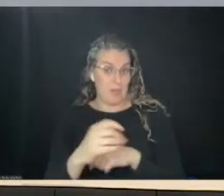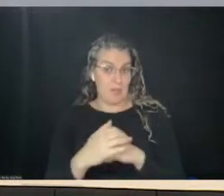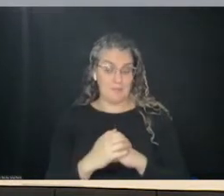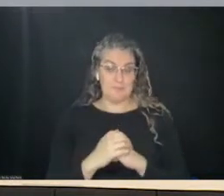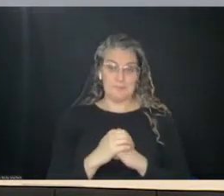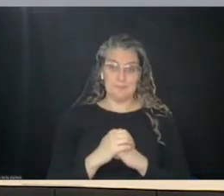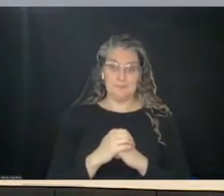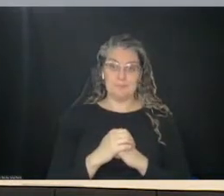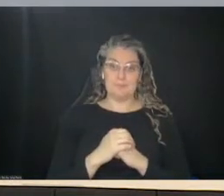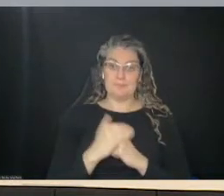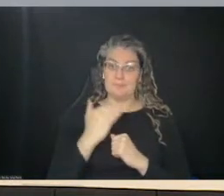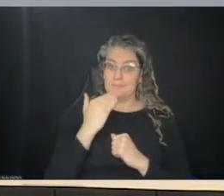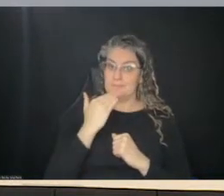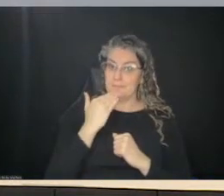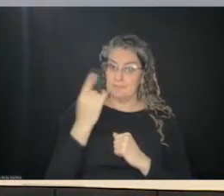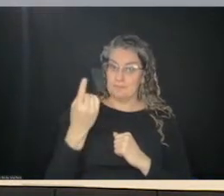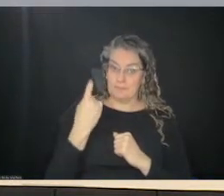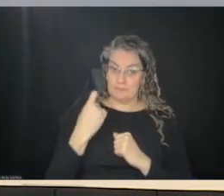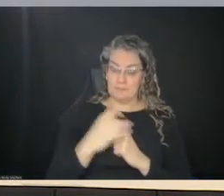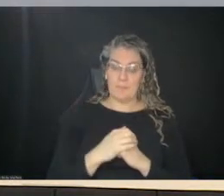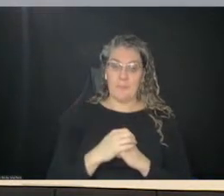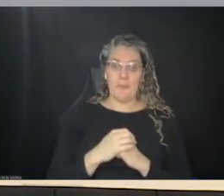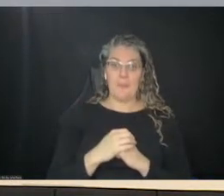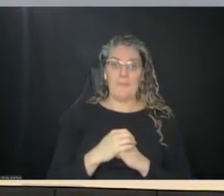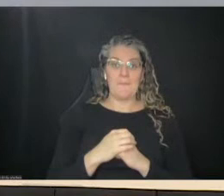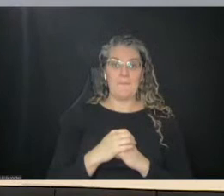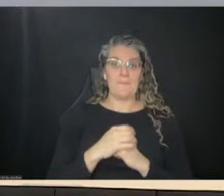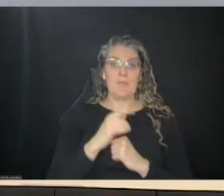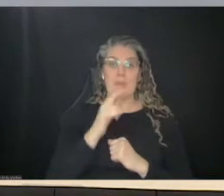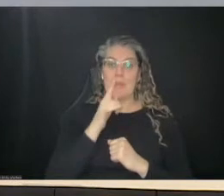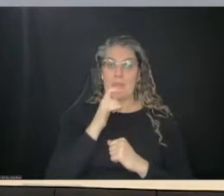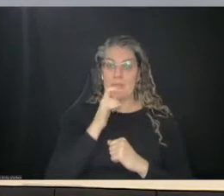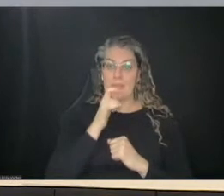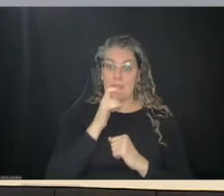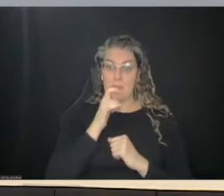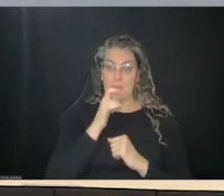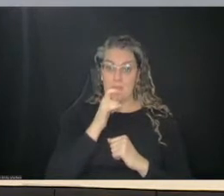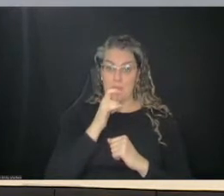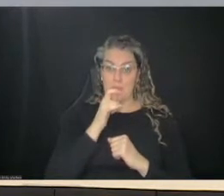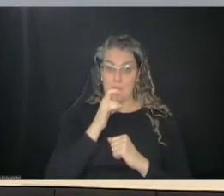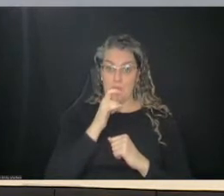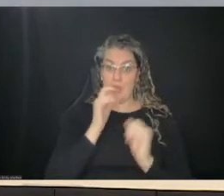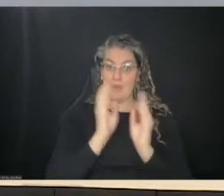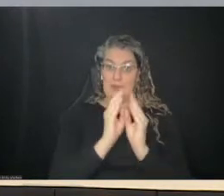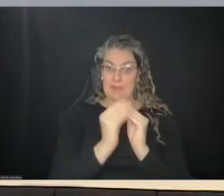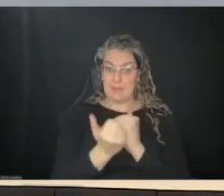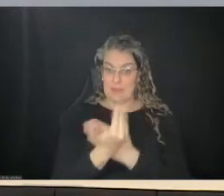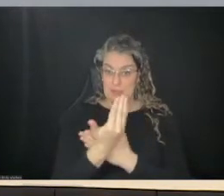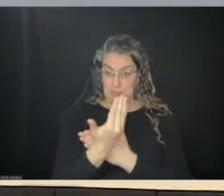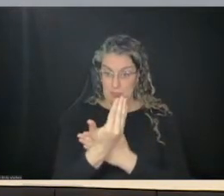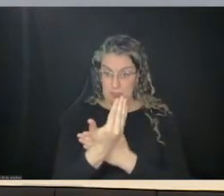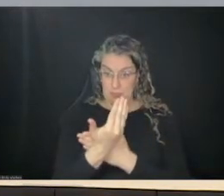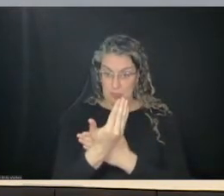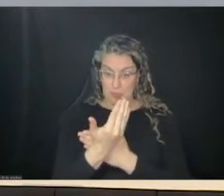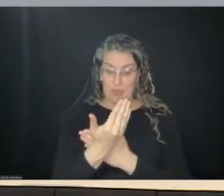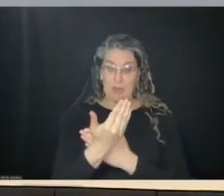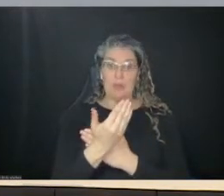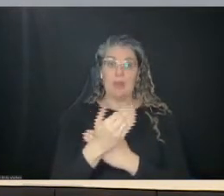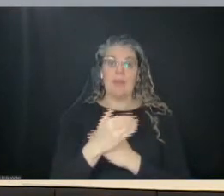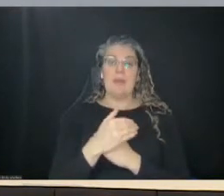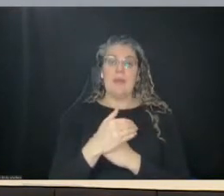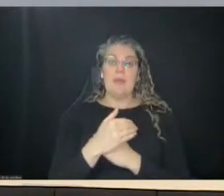Stu, so we had a meeting with the Privacy Commissioner this morning as well. So there would have to be a